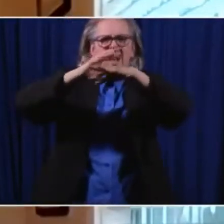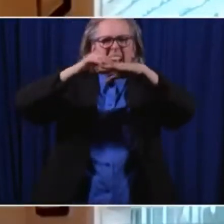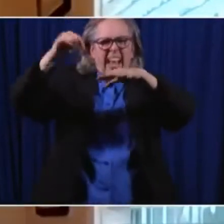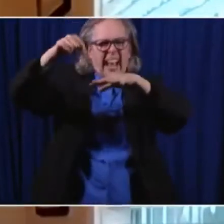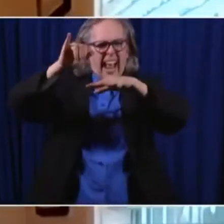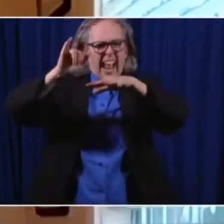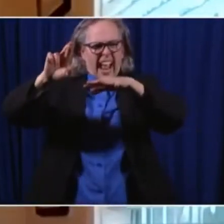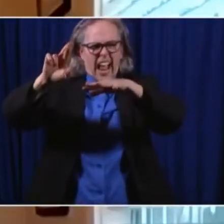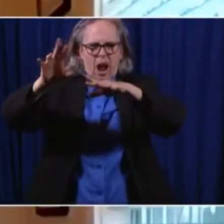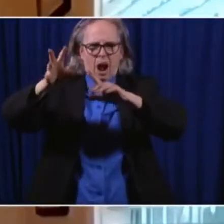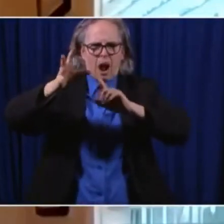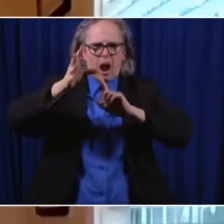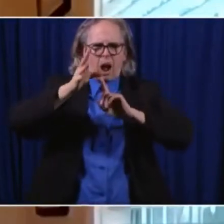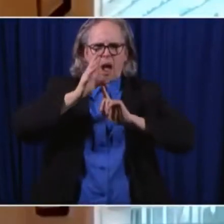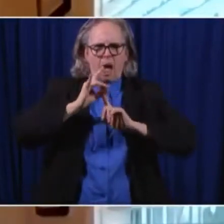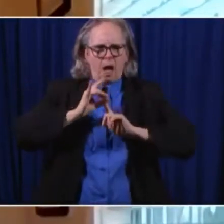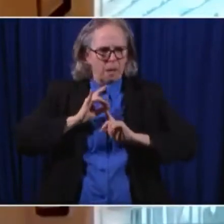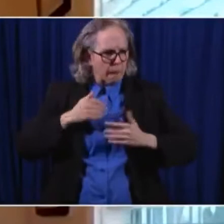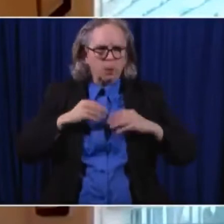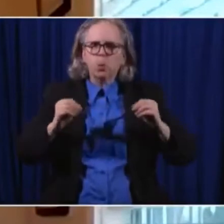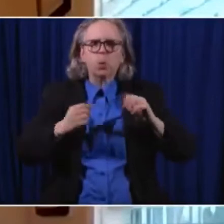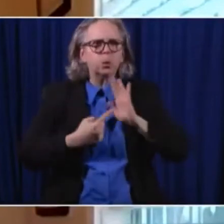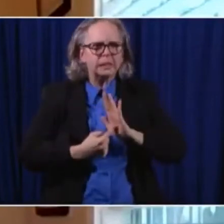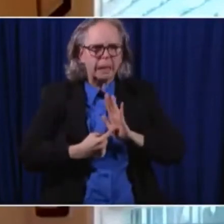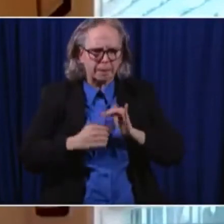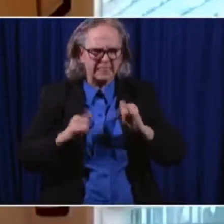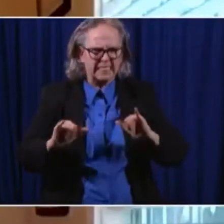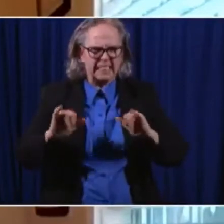keep each other safe, even as we are